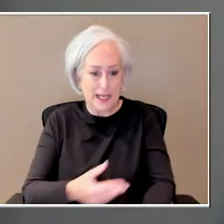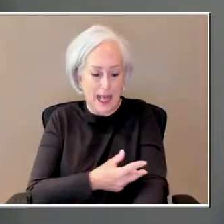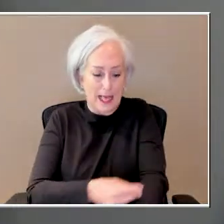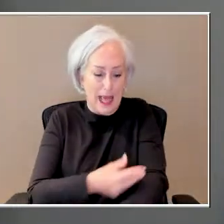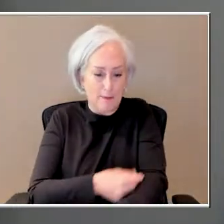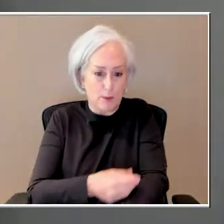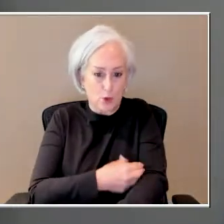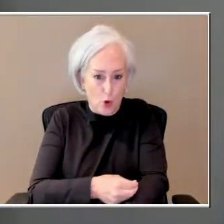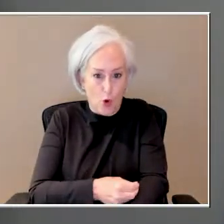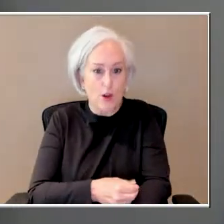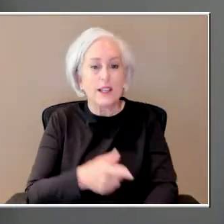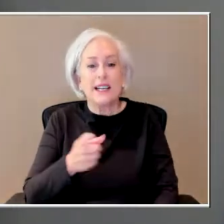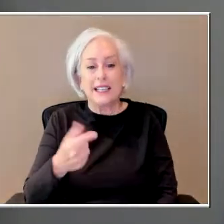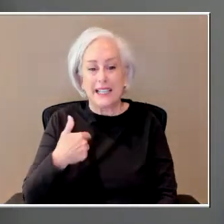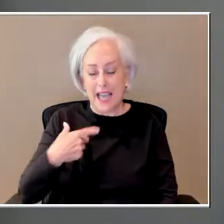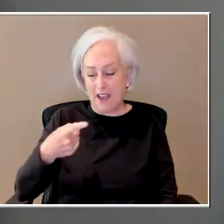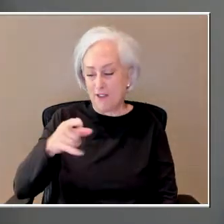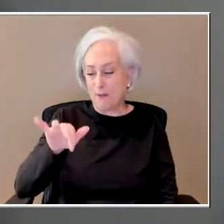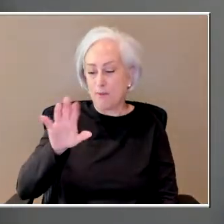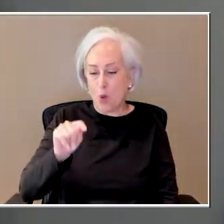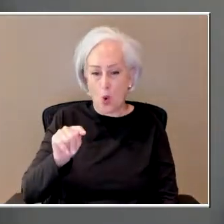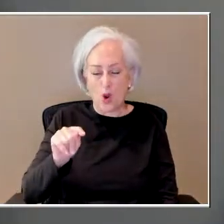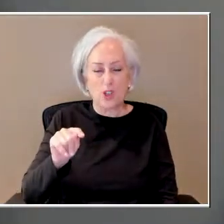so that we can get those lab draws easily.